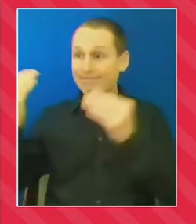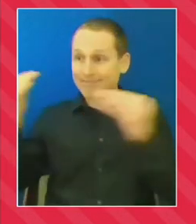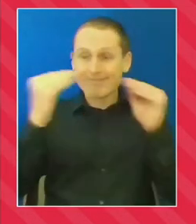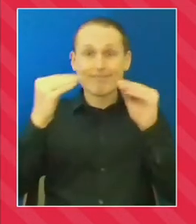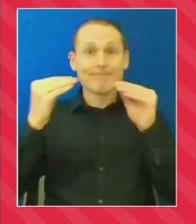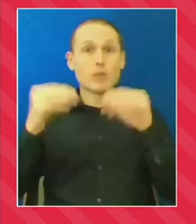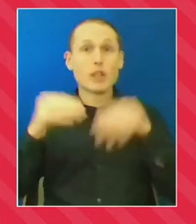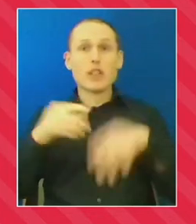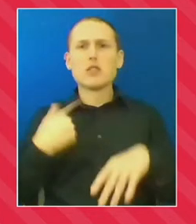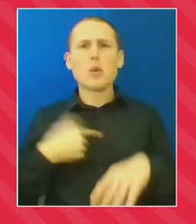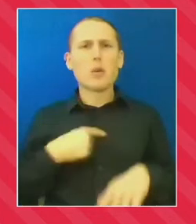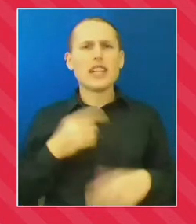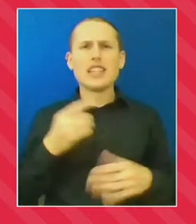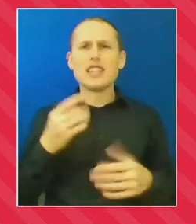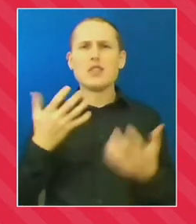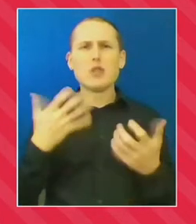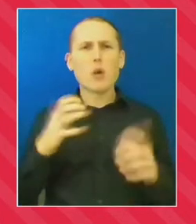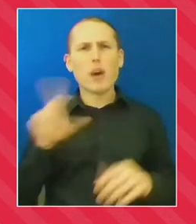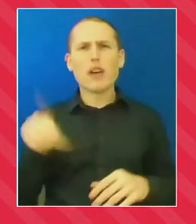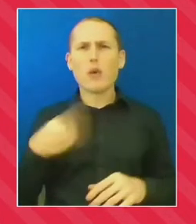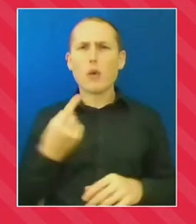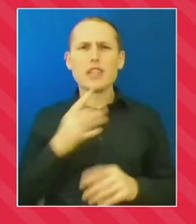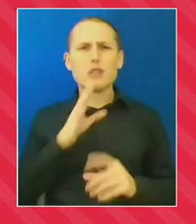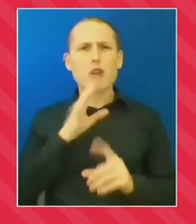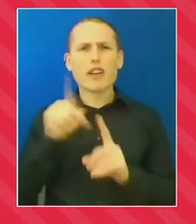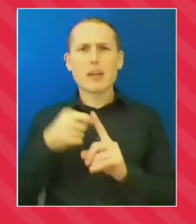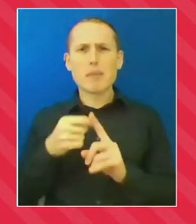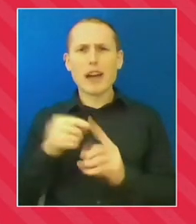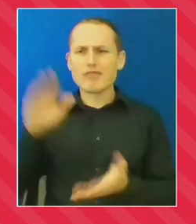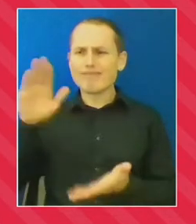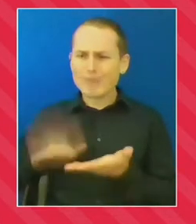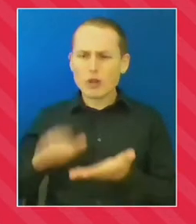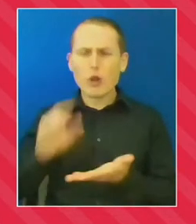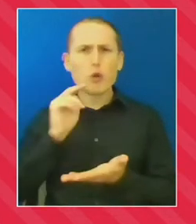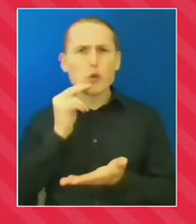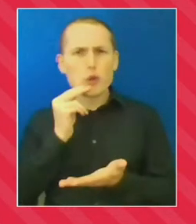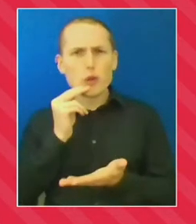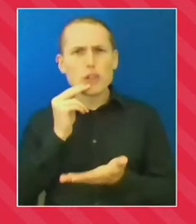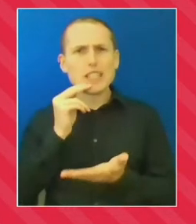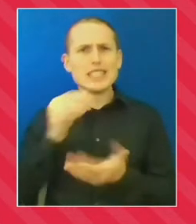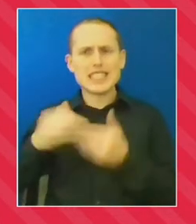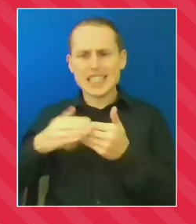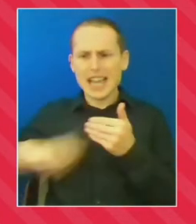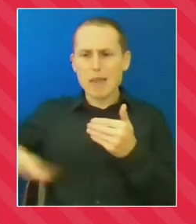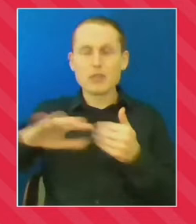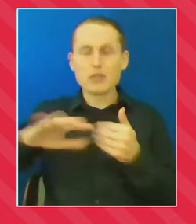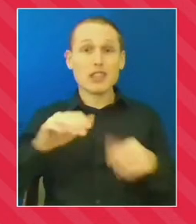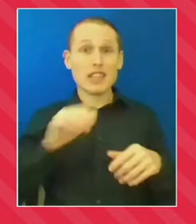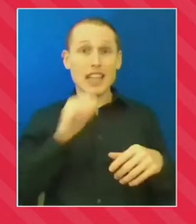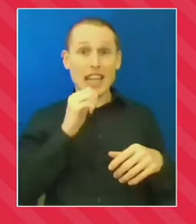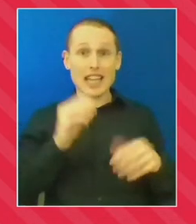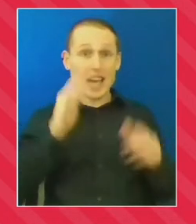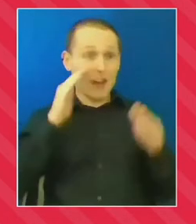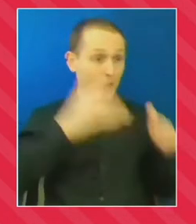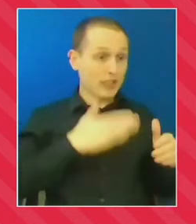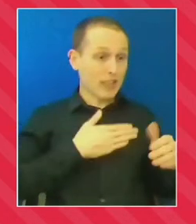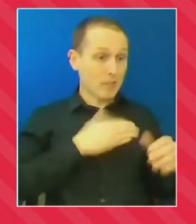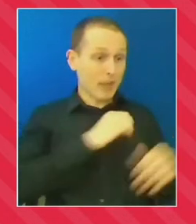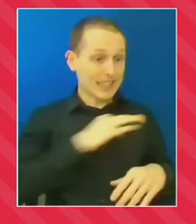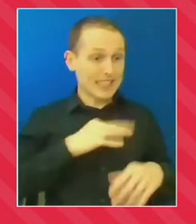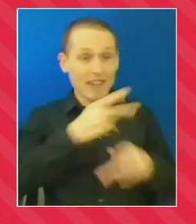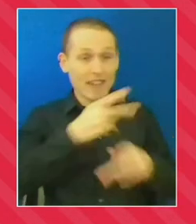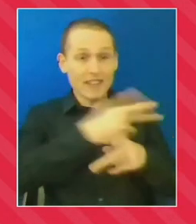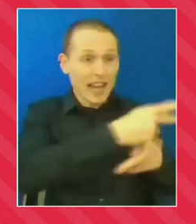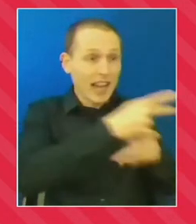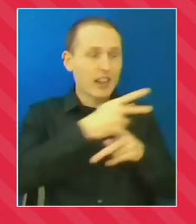neighbors externally and not take care of our staff. So we're moving into a more well-being mindset and